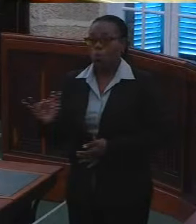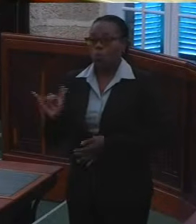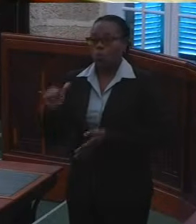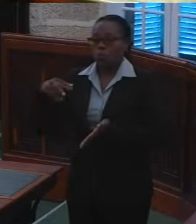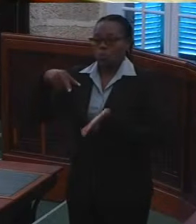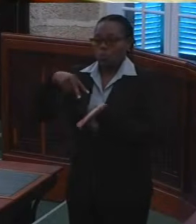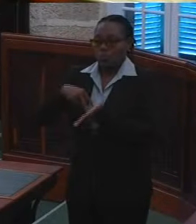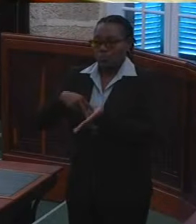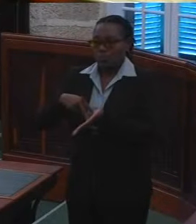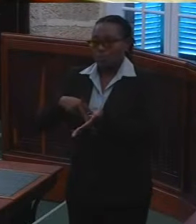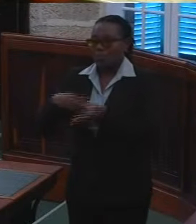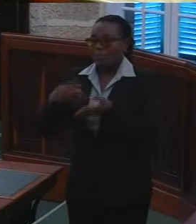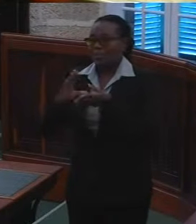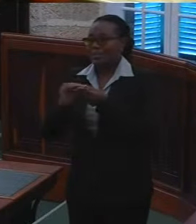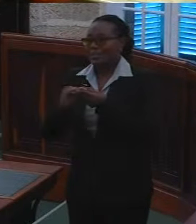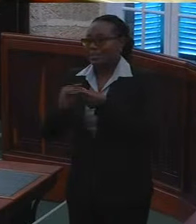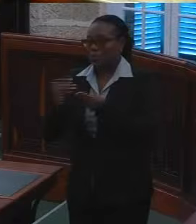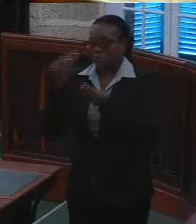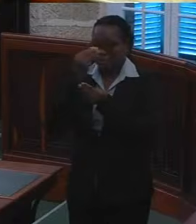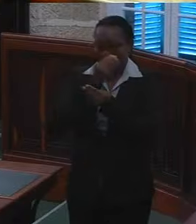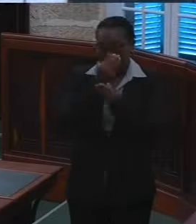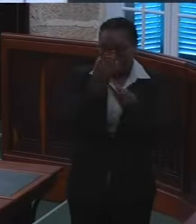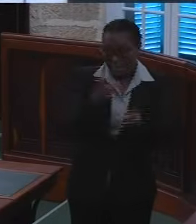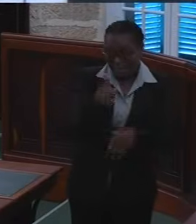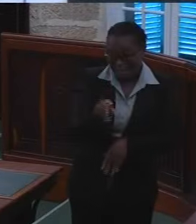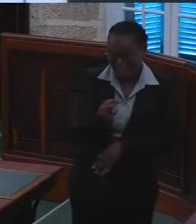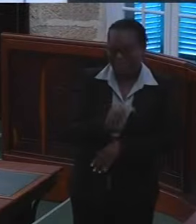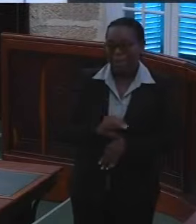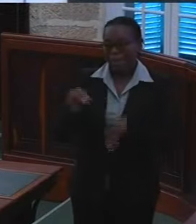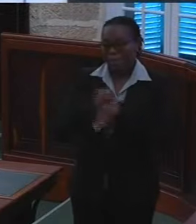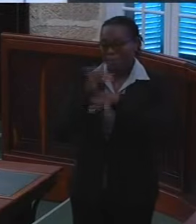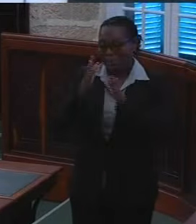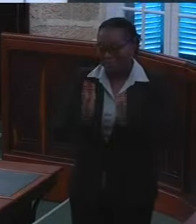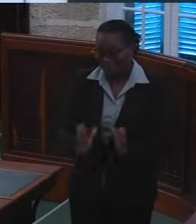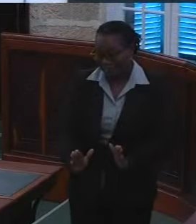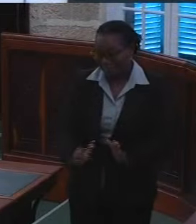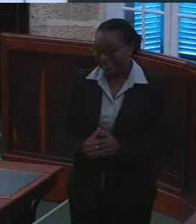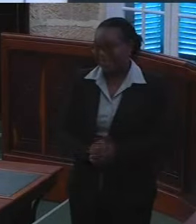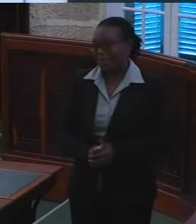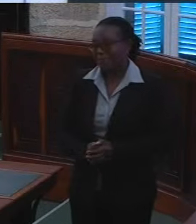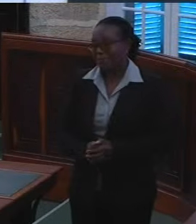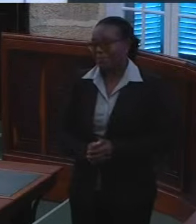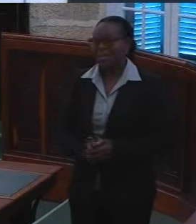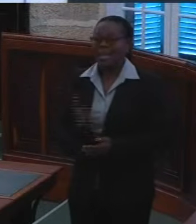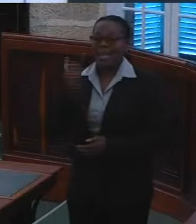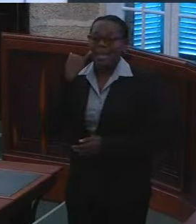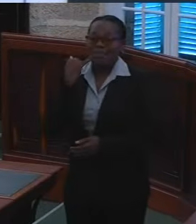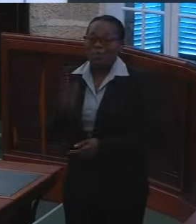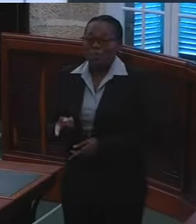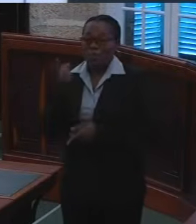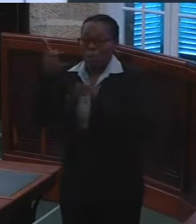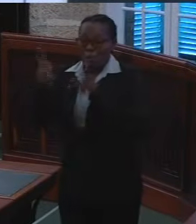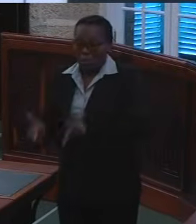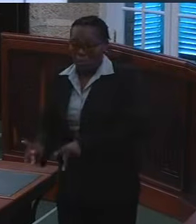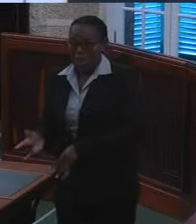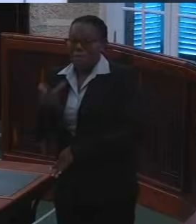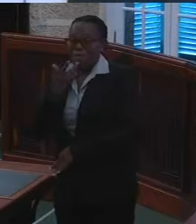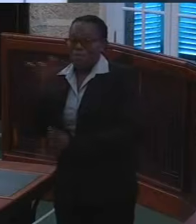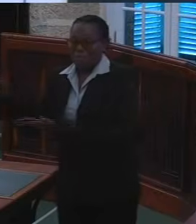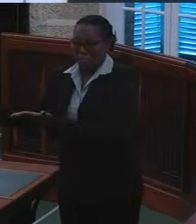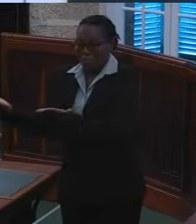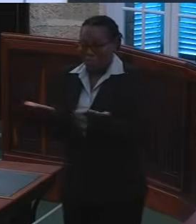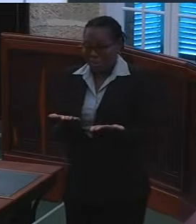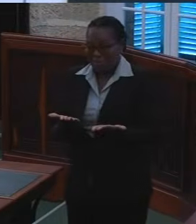to say to my colleague minister that if ever there was one person that I would have preferred to bring this bill other